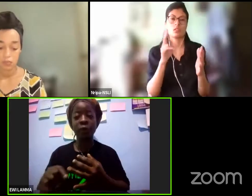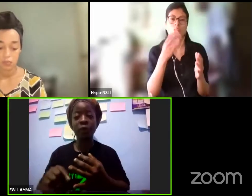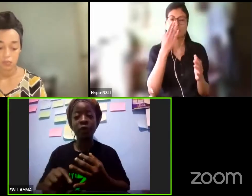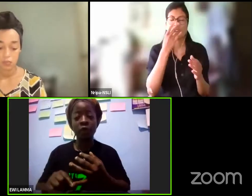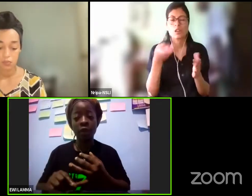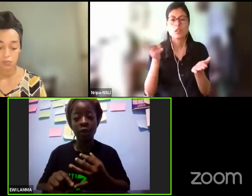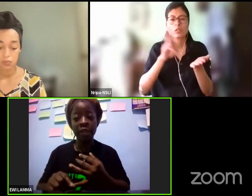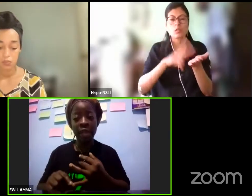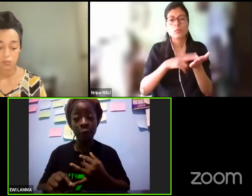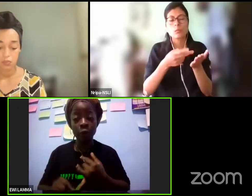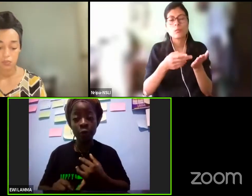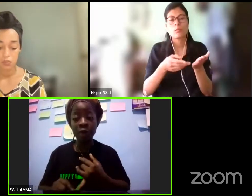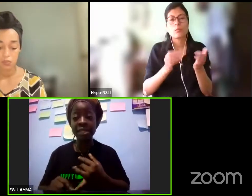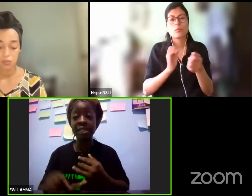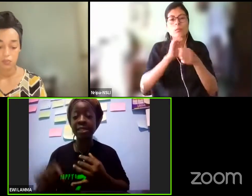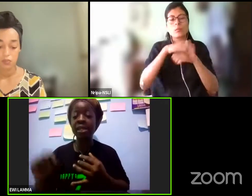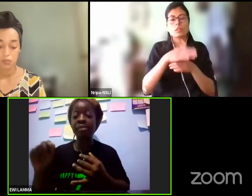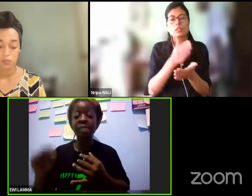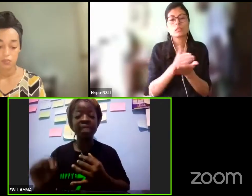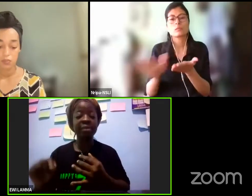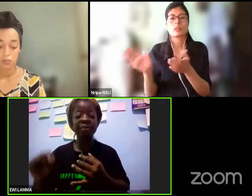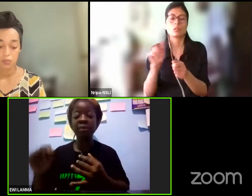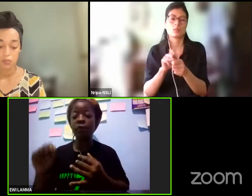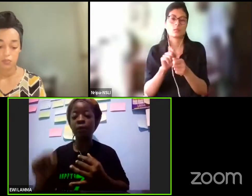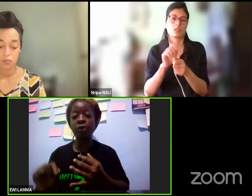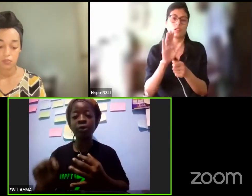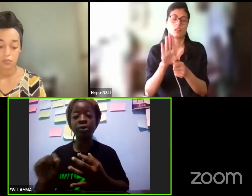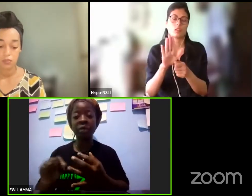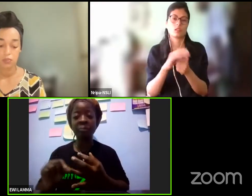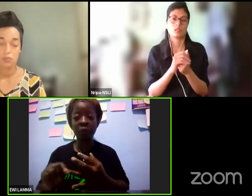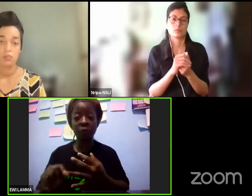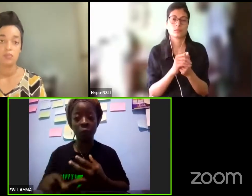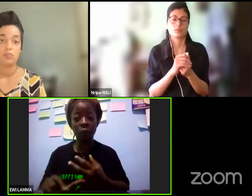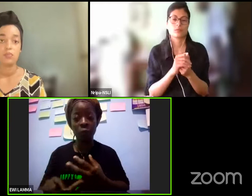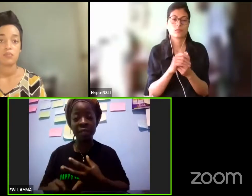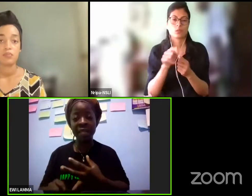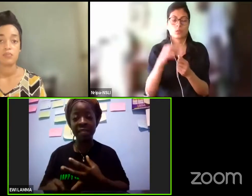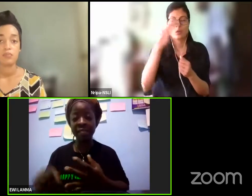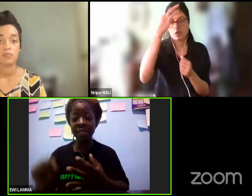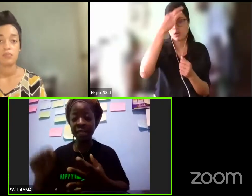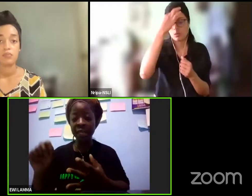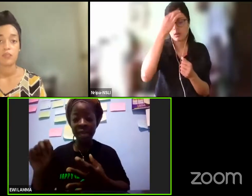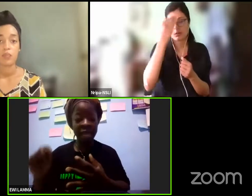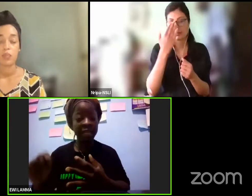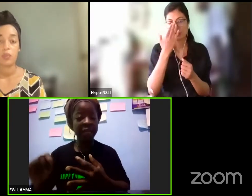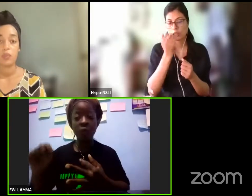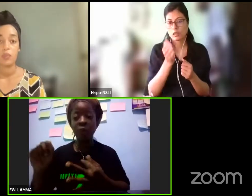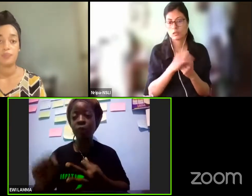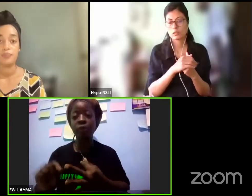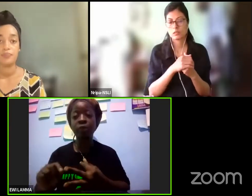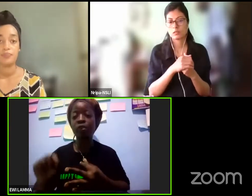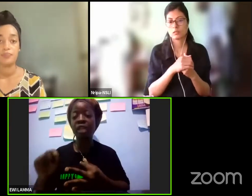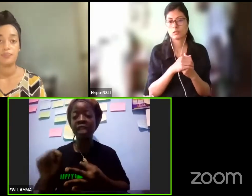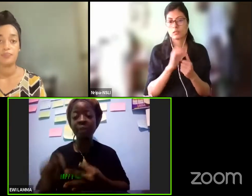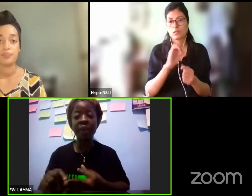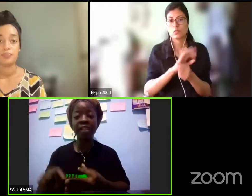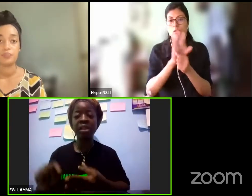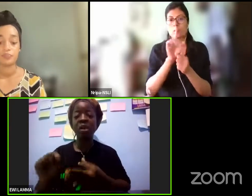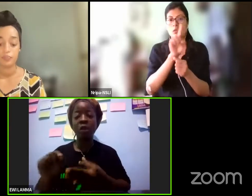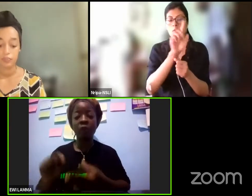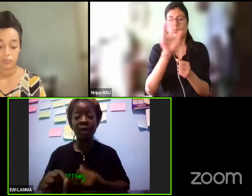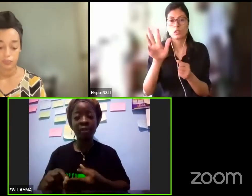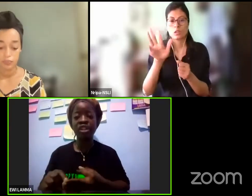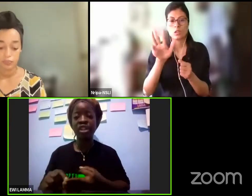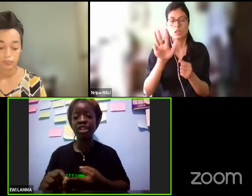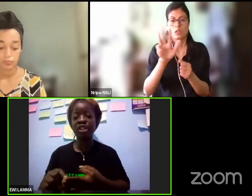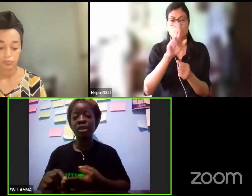impact of the Anglophone crisis, makes them even more vulnerable to the impact of COVID-19, and even more vulnerable to the impact